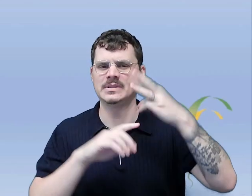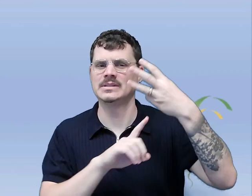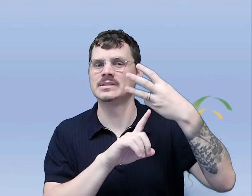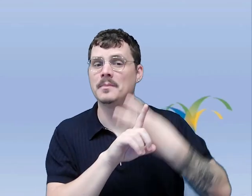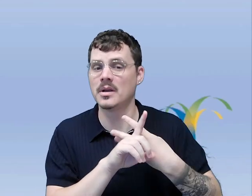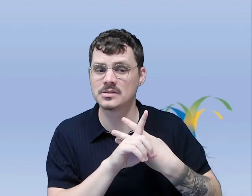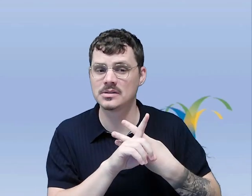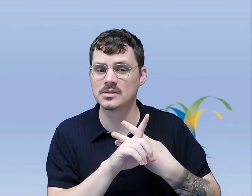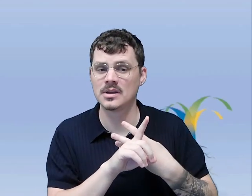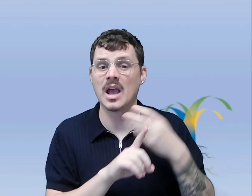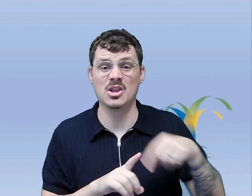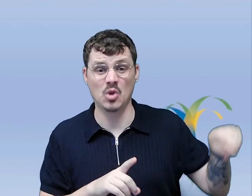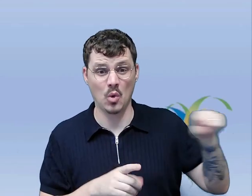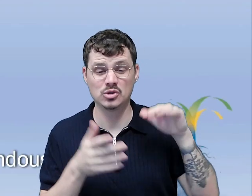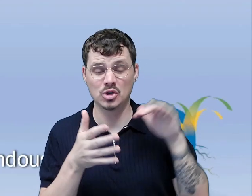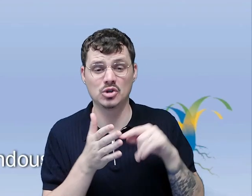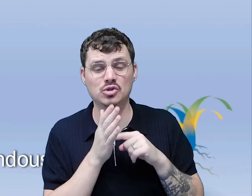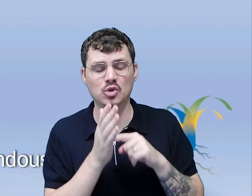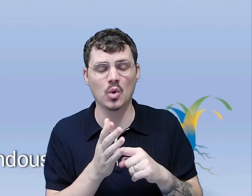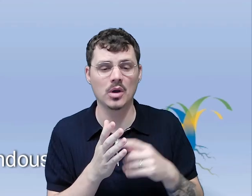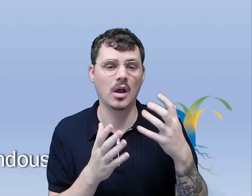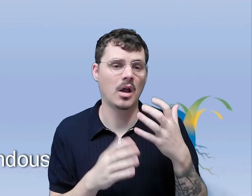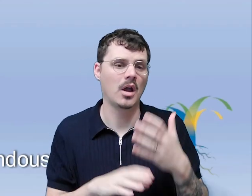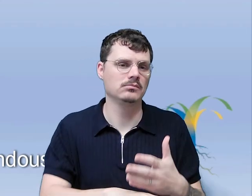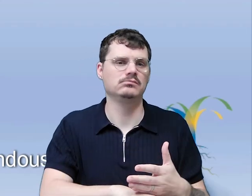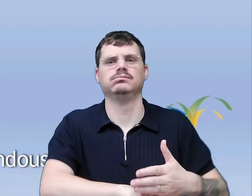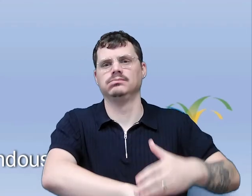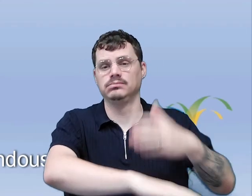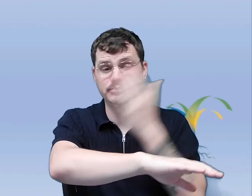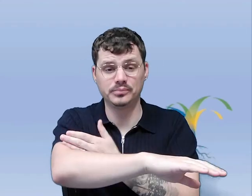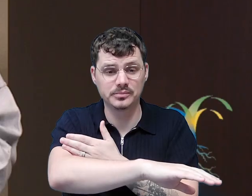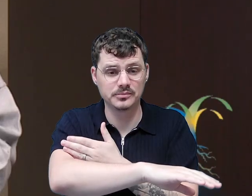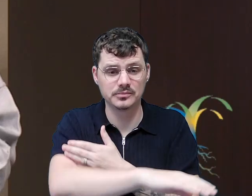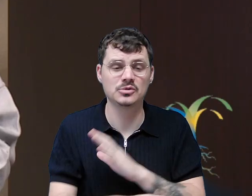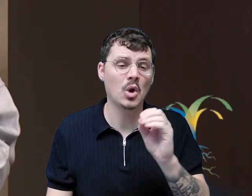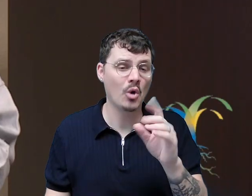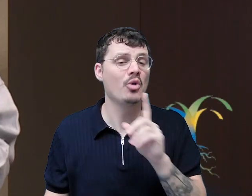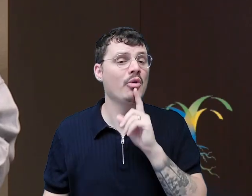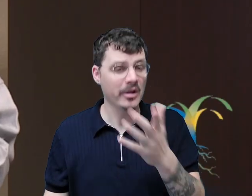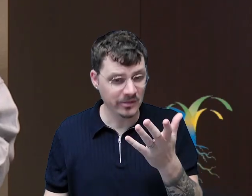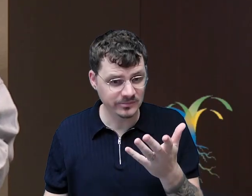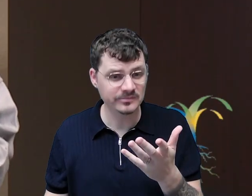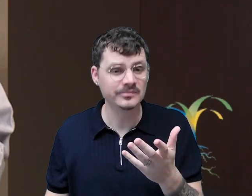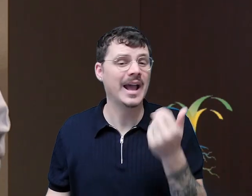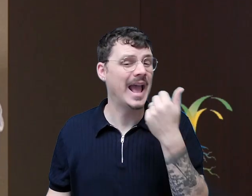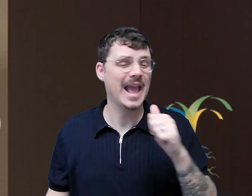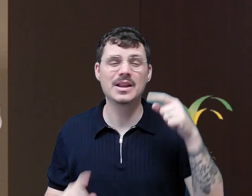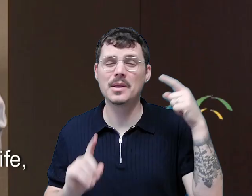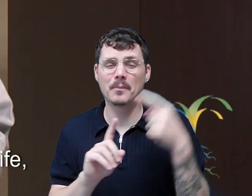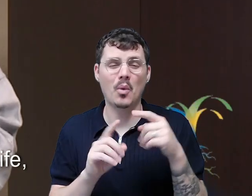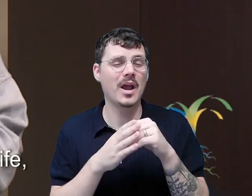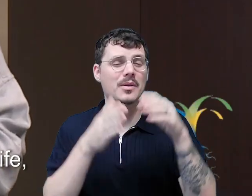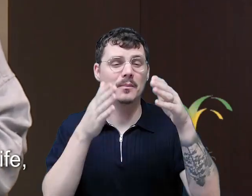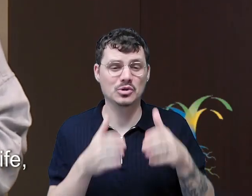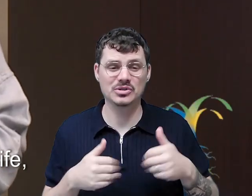a minimum of 6 months. And those studies showed stupendous improvement. So it turns out